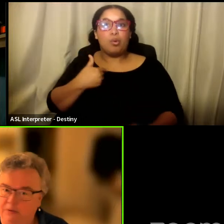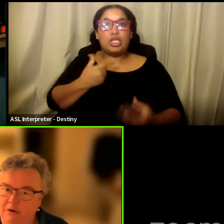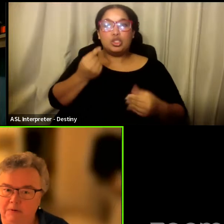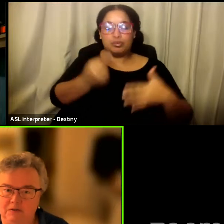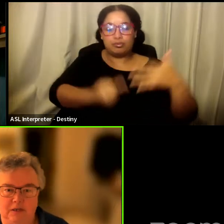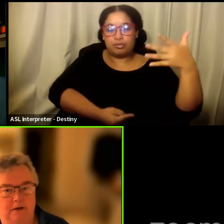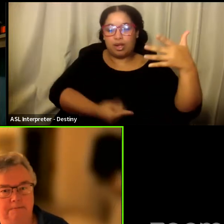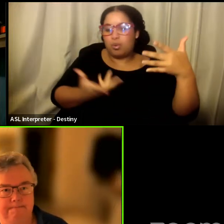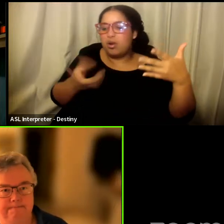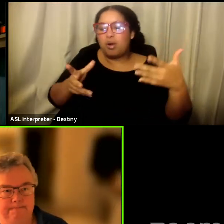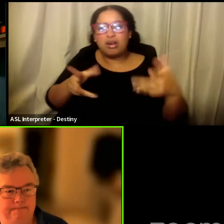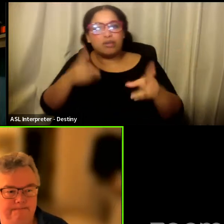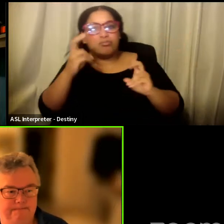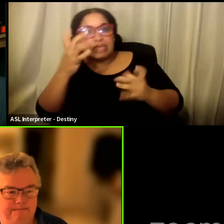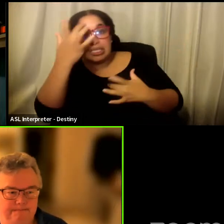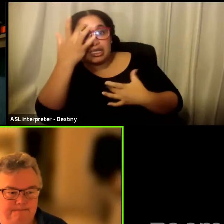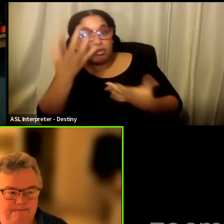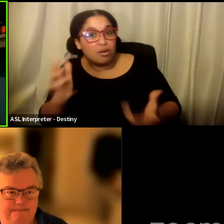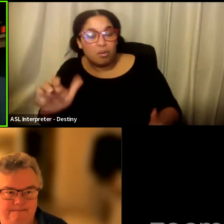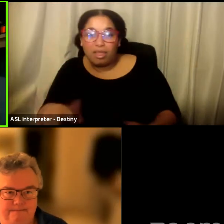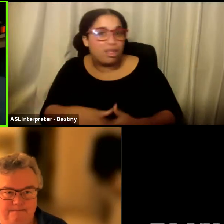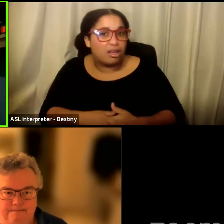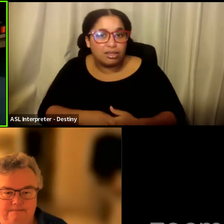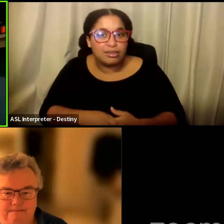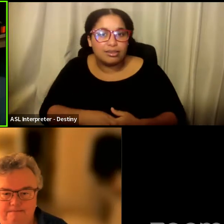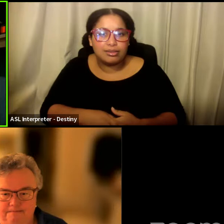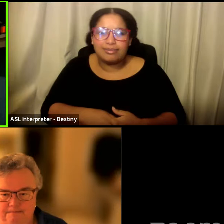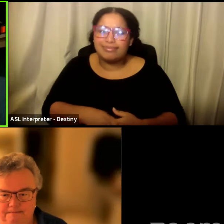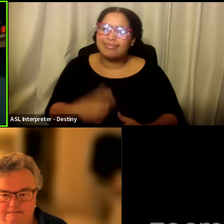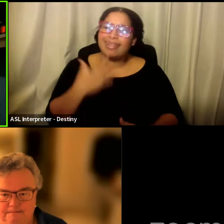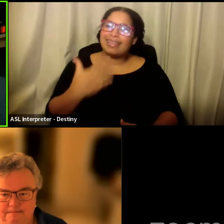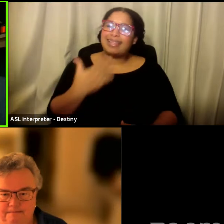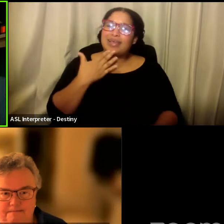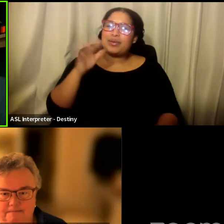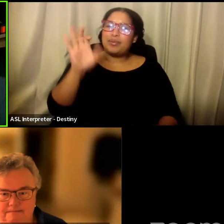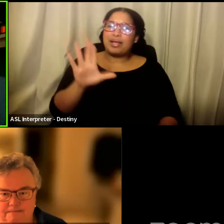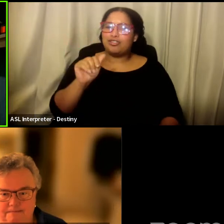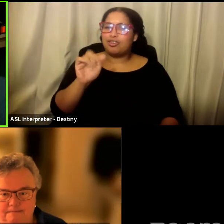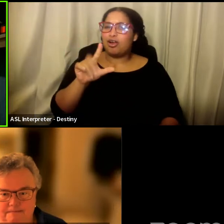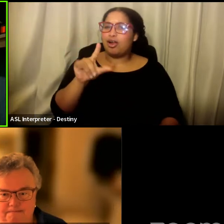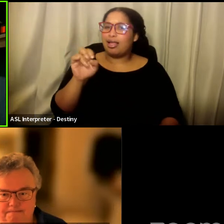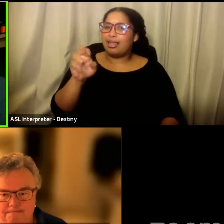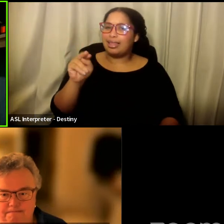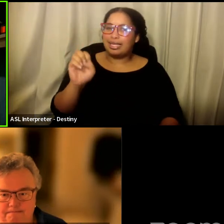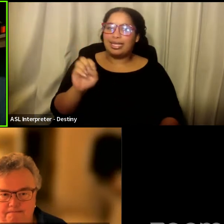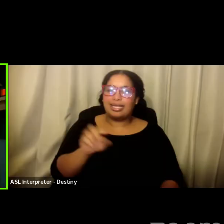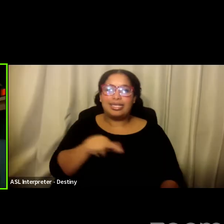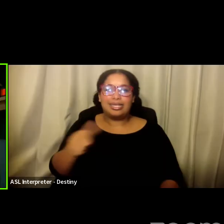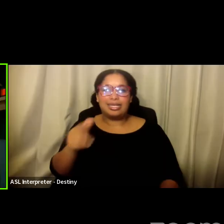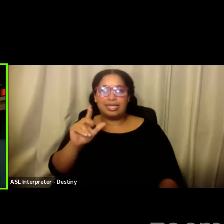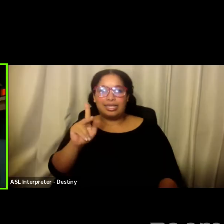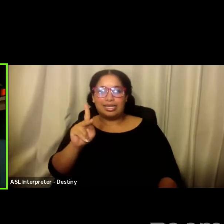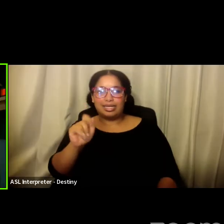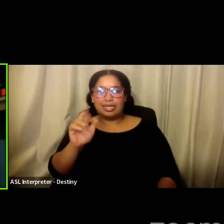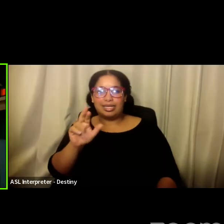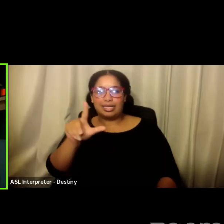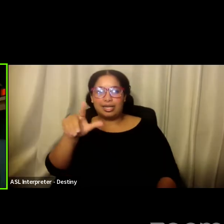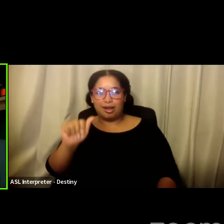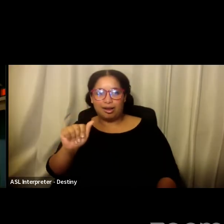because we don't want grandma to get sick. Thank you, Pastor Arlene. Carla, and then Dr. Rhodes.